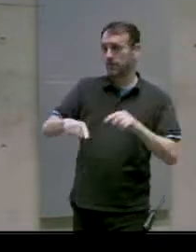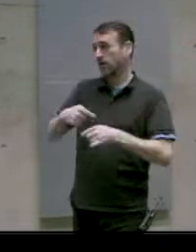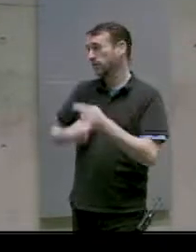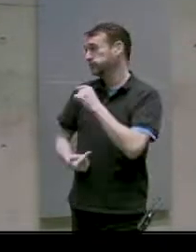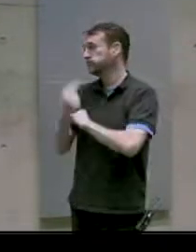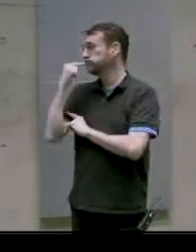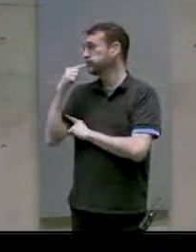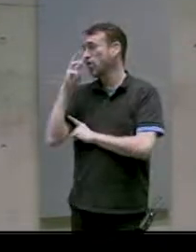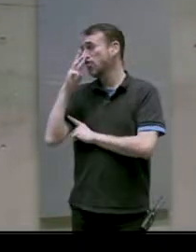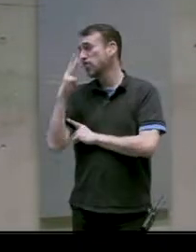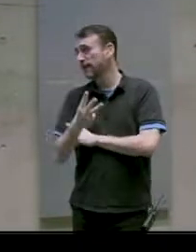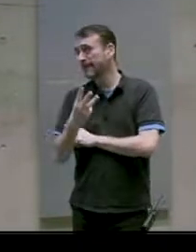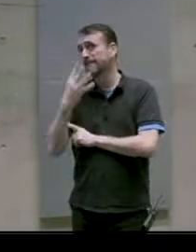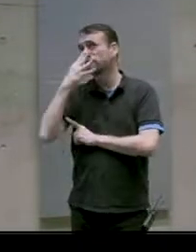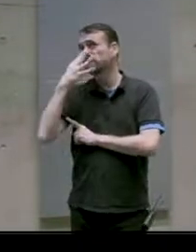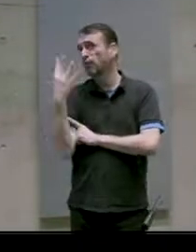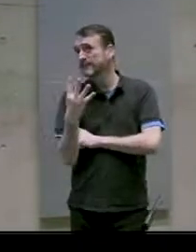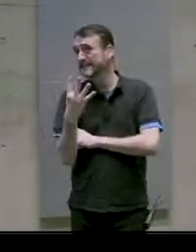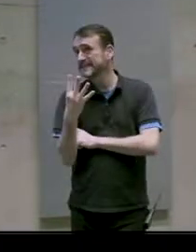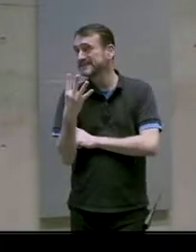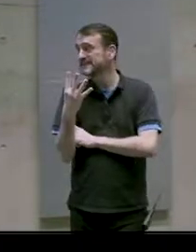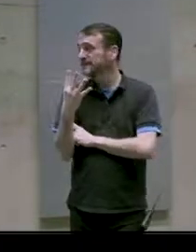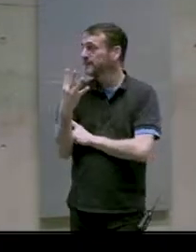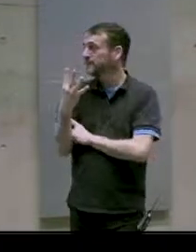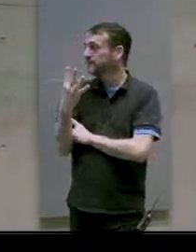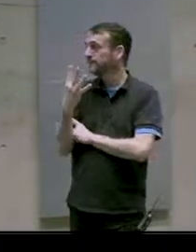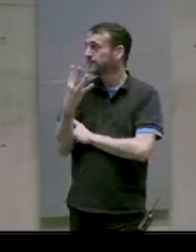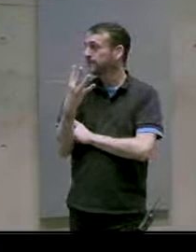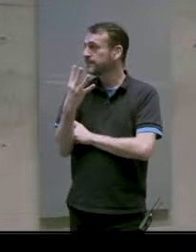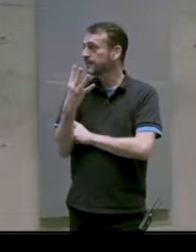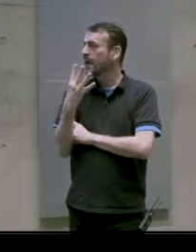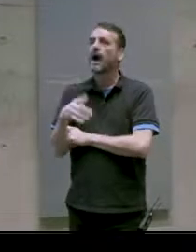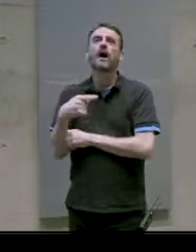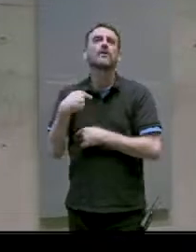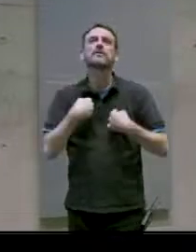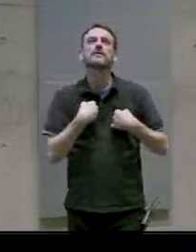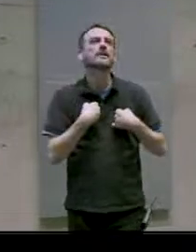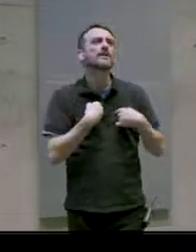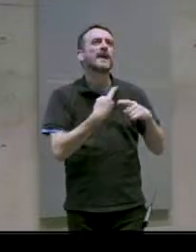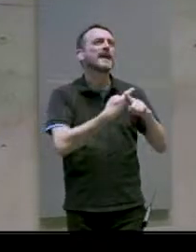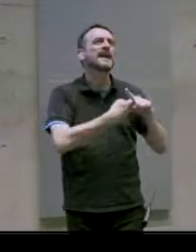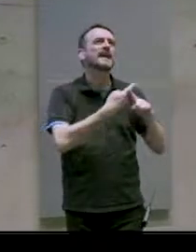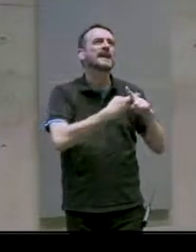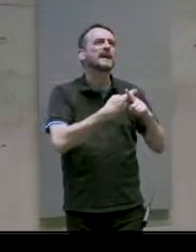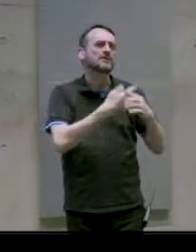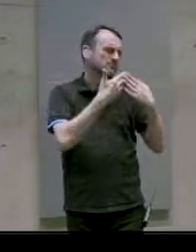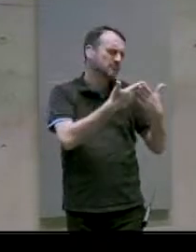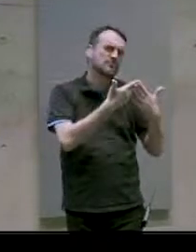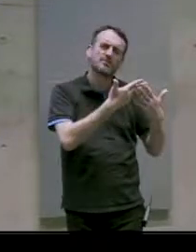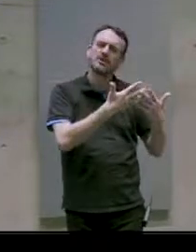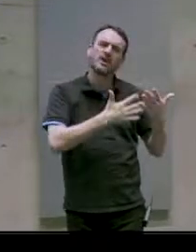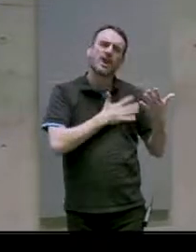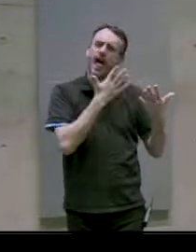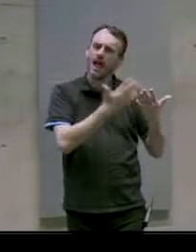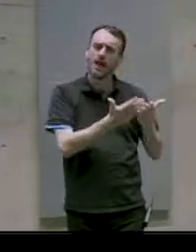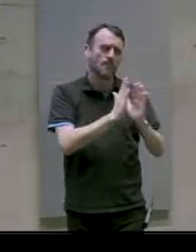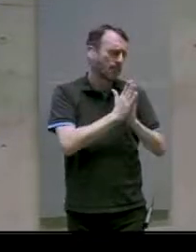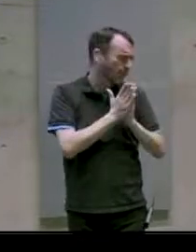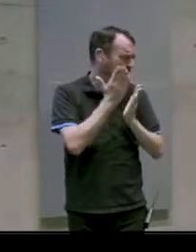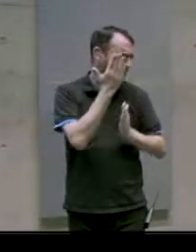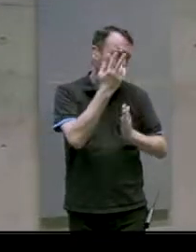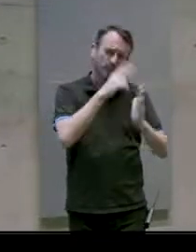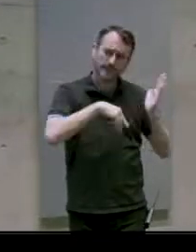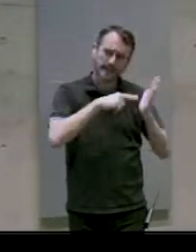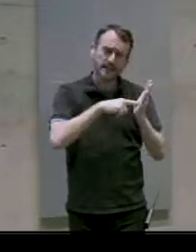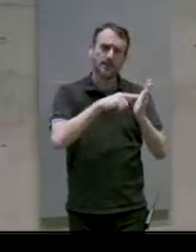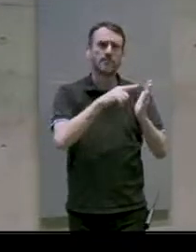or 14, I'd never really liked English. I didn't read books and stuff. My literature's absolutely rubbish. But there were